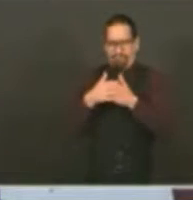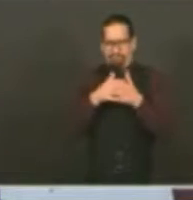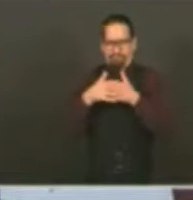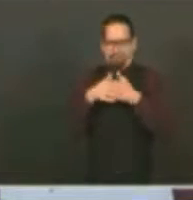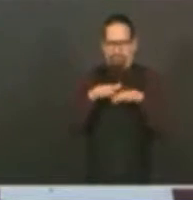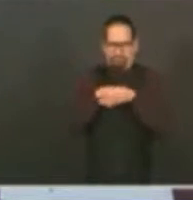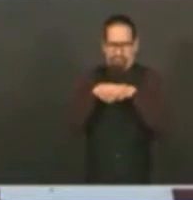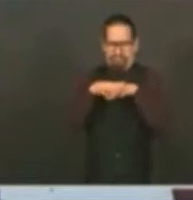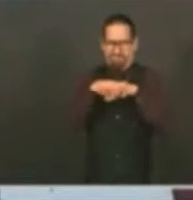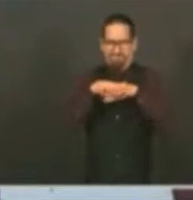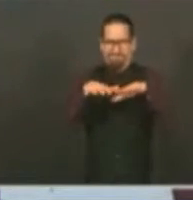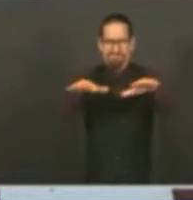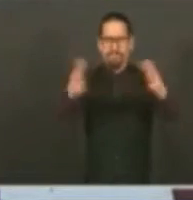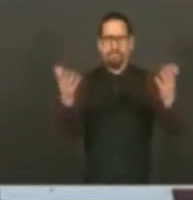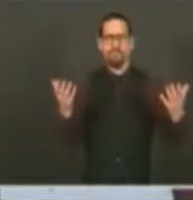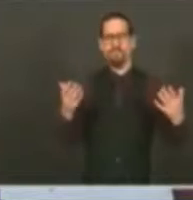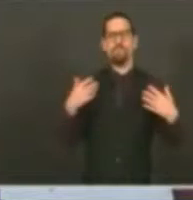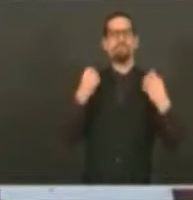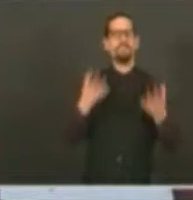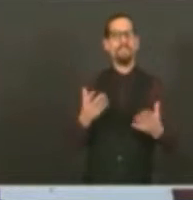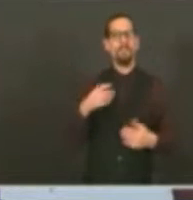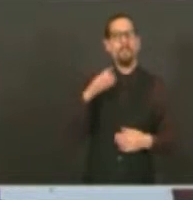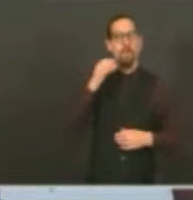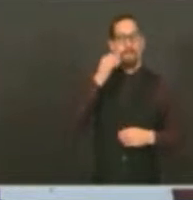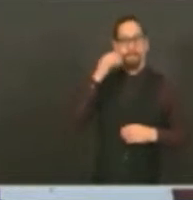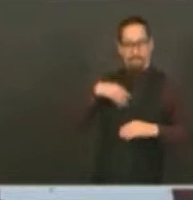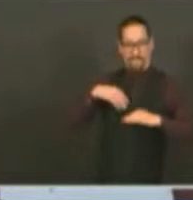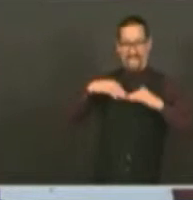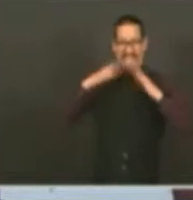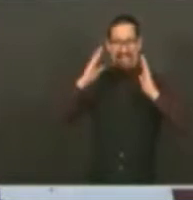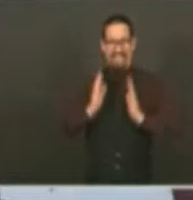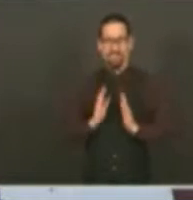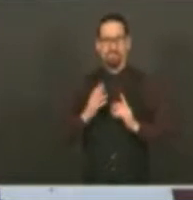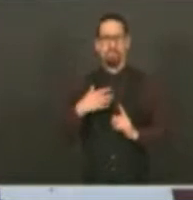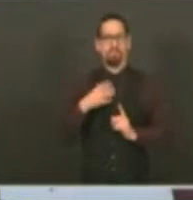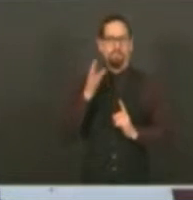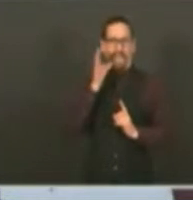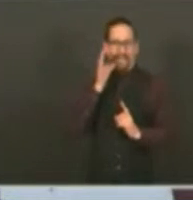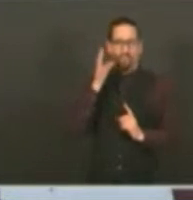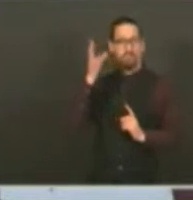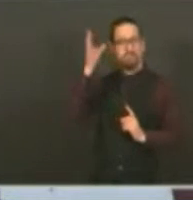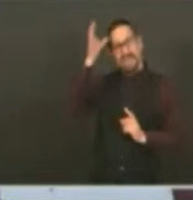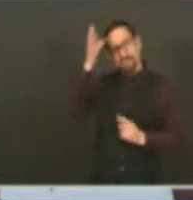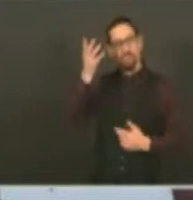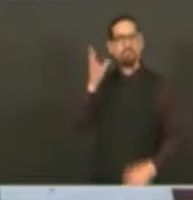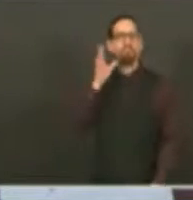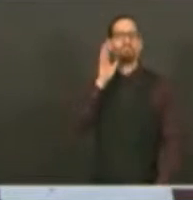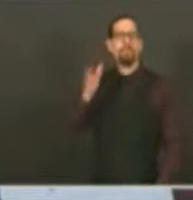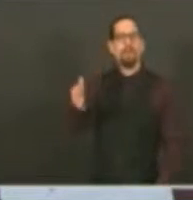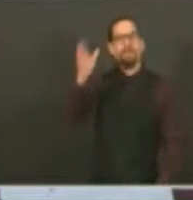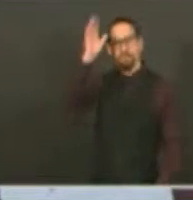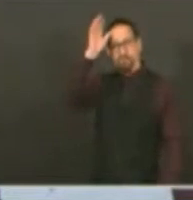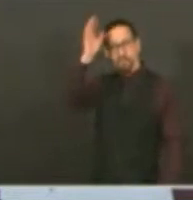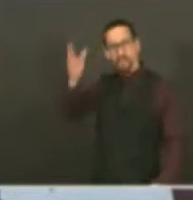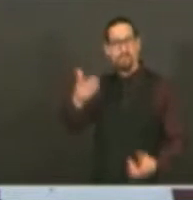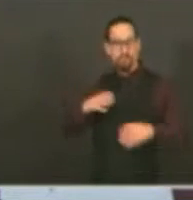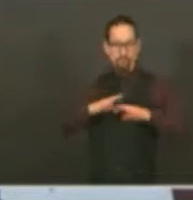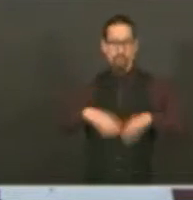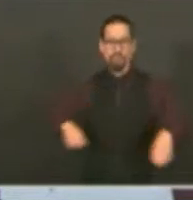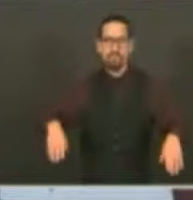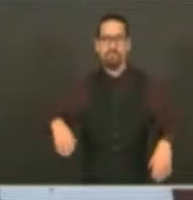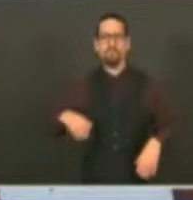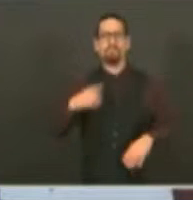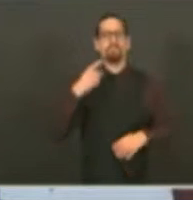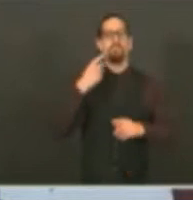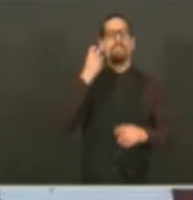homes. You know, mom, dad, grandma, grandpa, aunts and uncles, all in one home. Lots of people in nursing homes, lots of